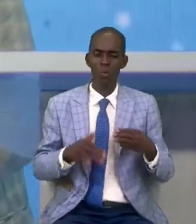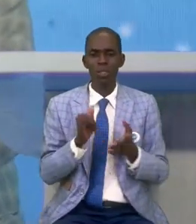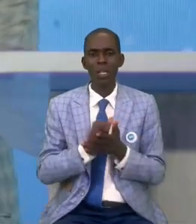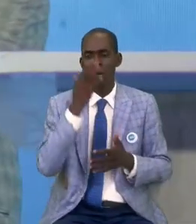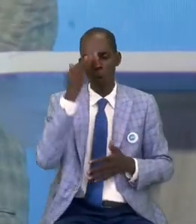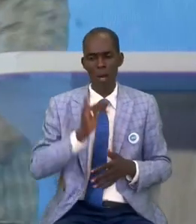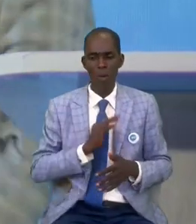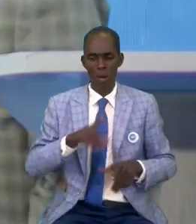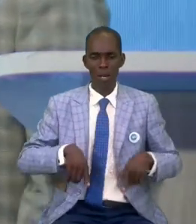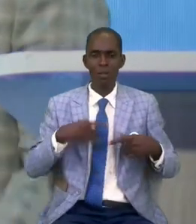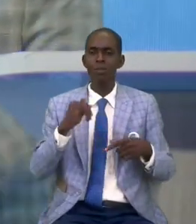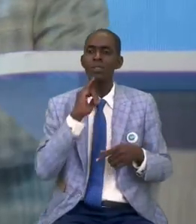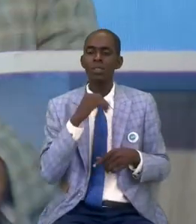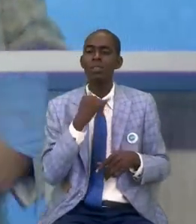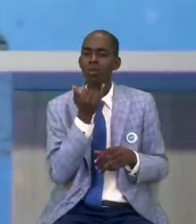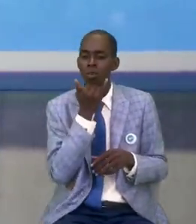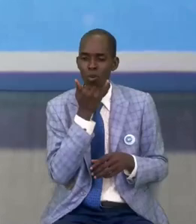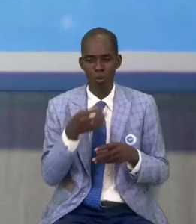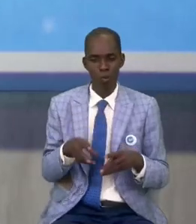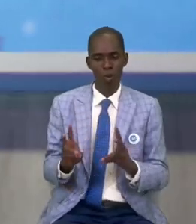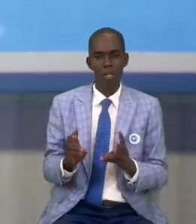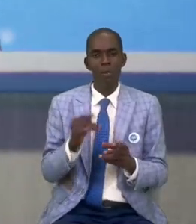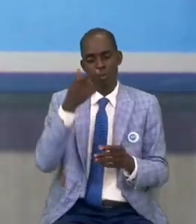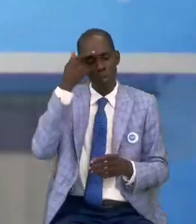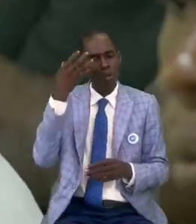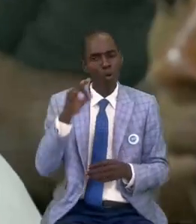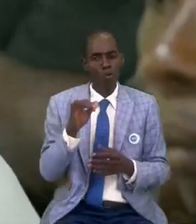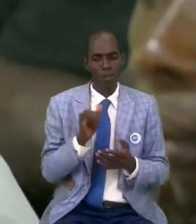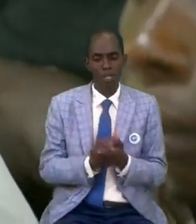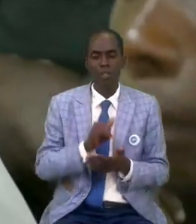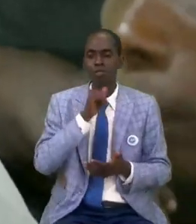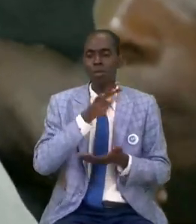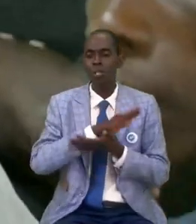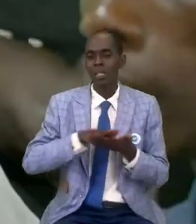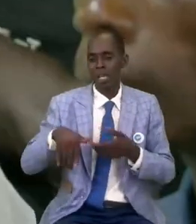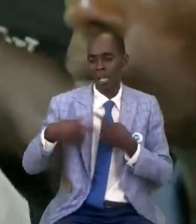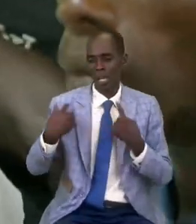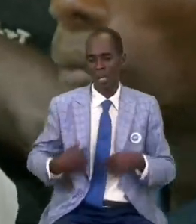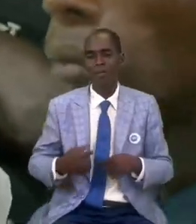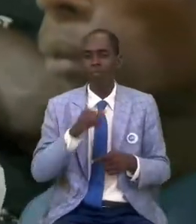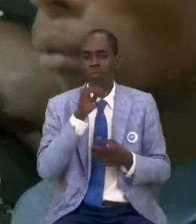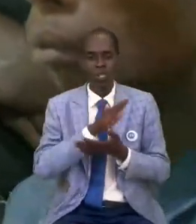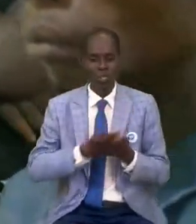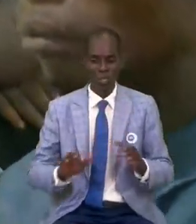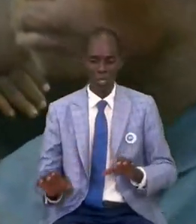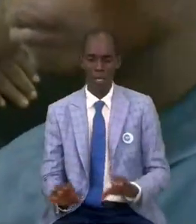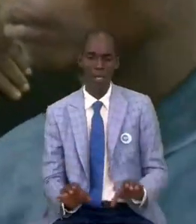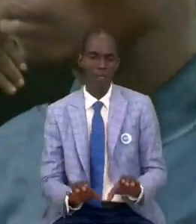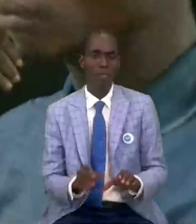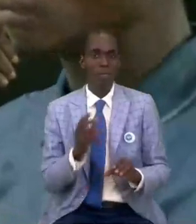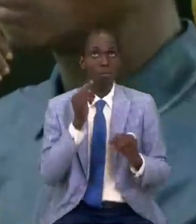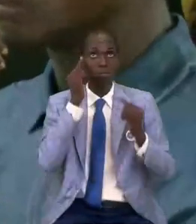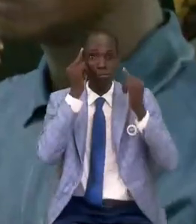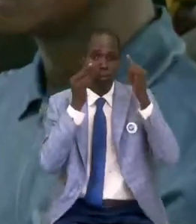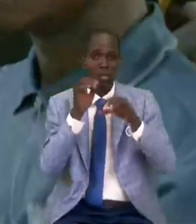acts, unclean action. The thought in our heart will produce the acts and the action. How